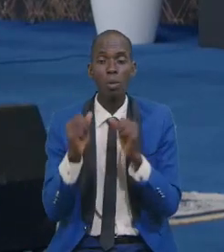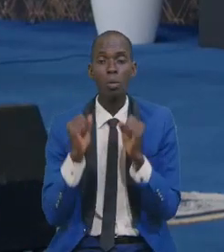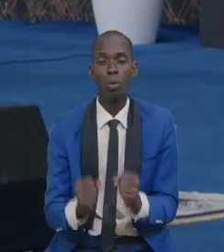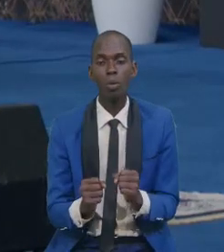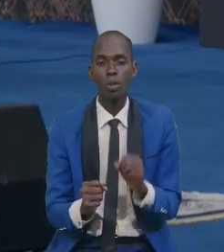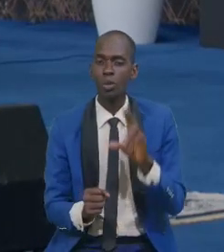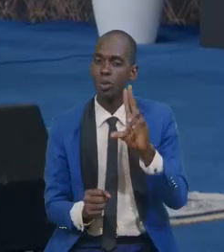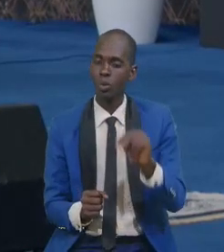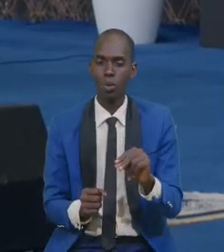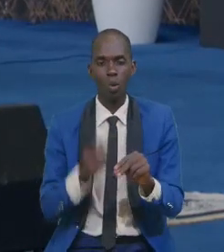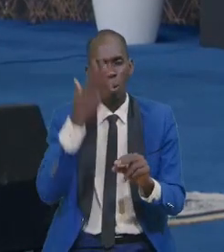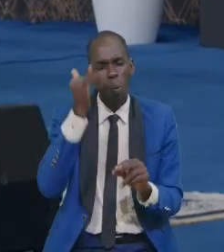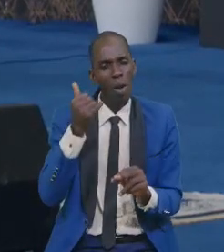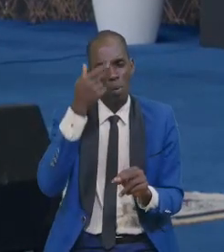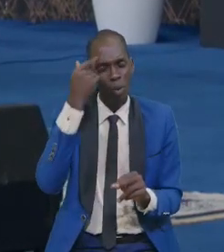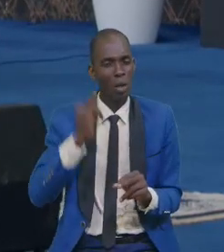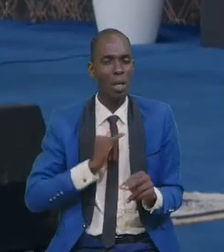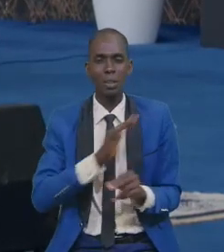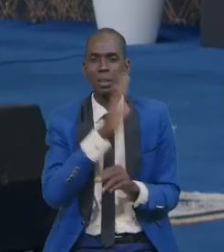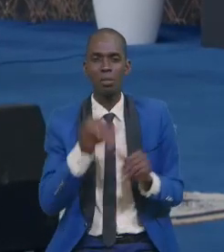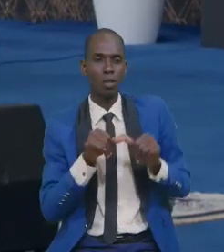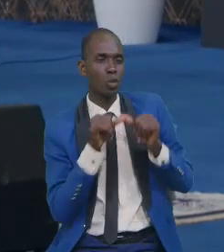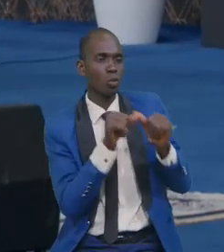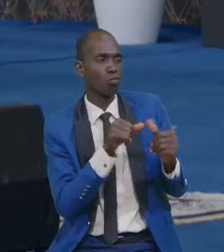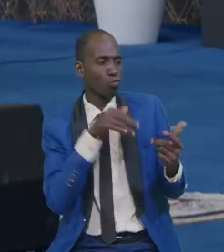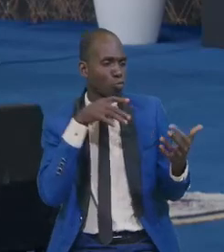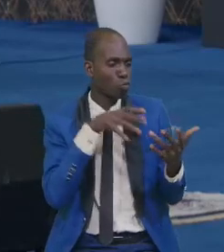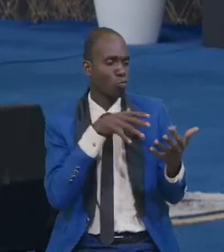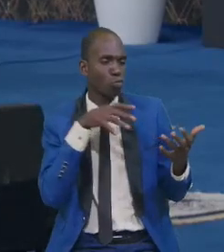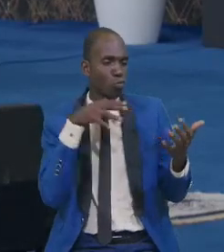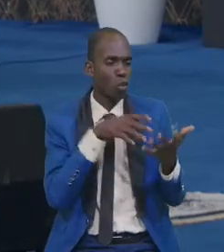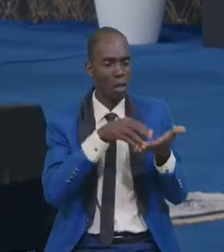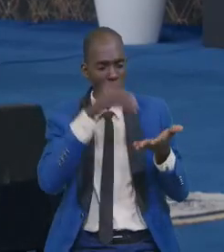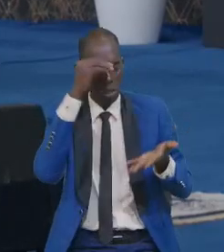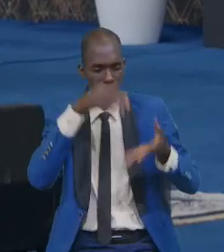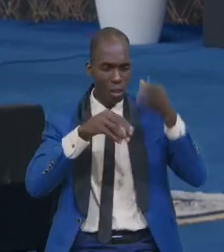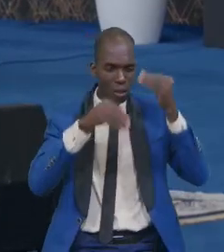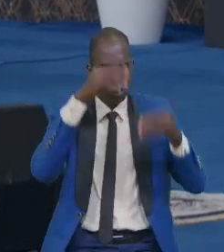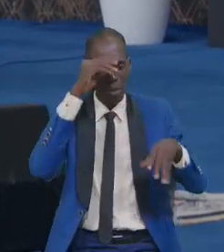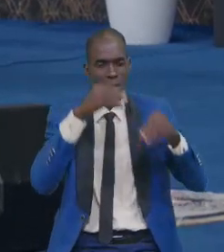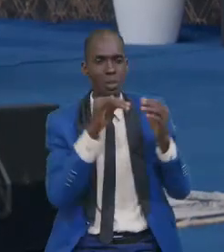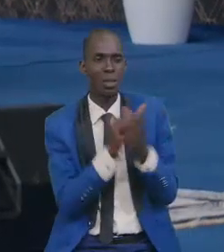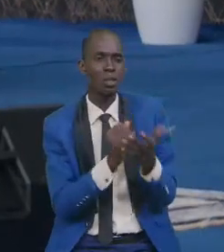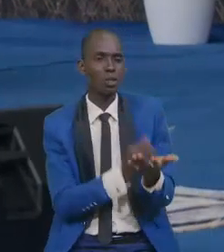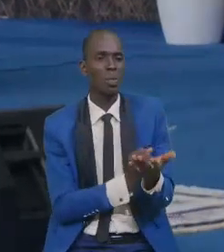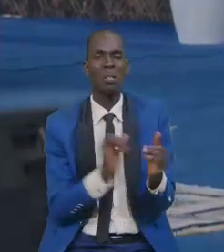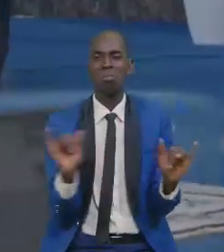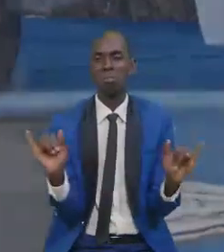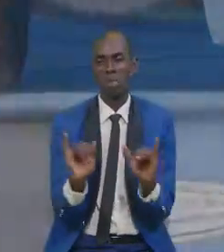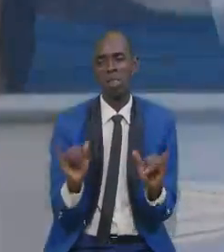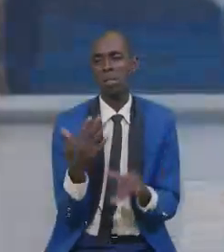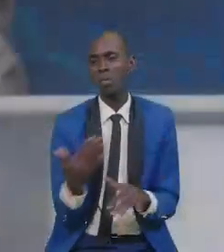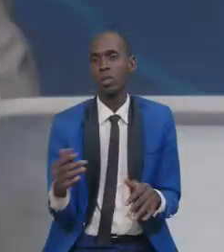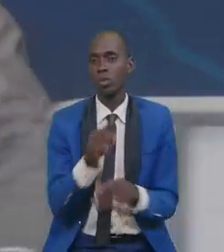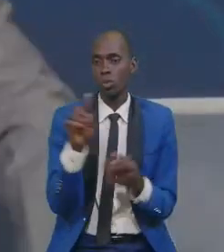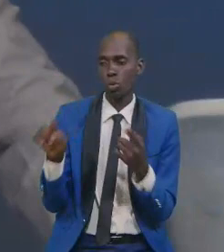continue studying that subject, reading that subject, learning that subject every day. The same thing. You come to the Lord